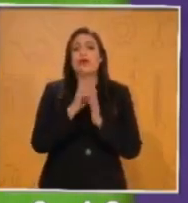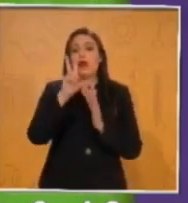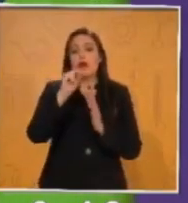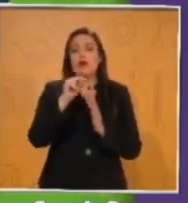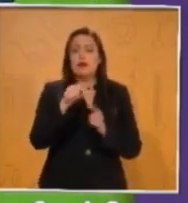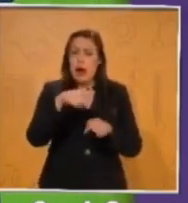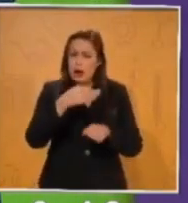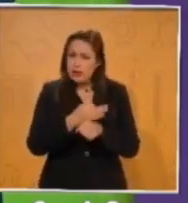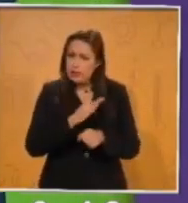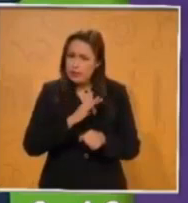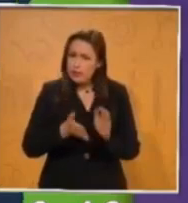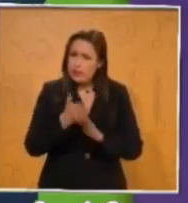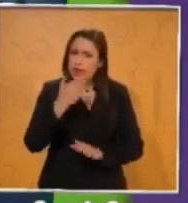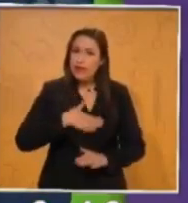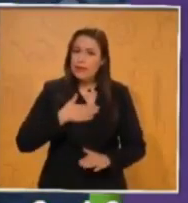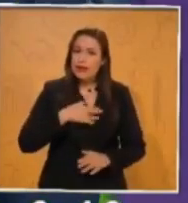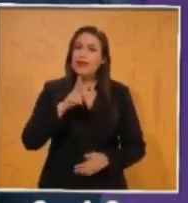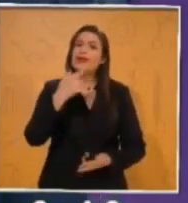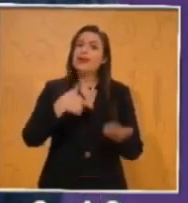and we will be back.